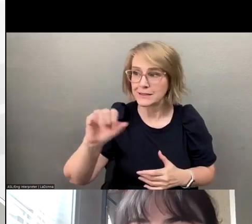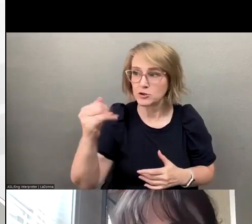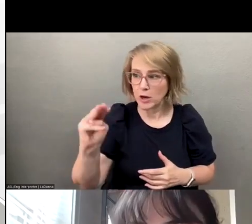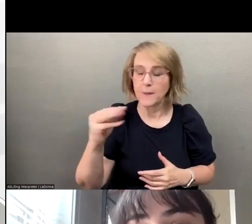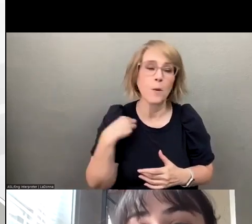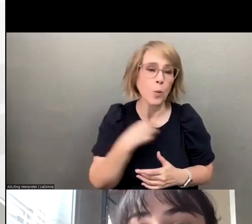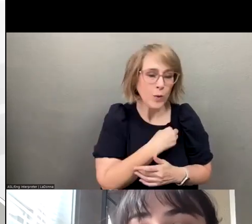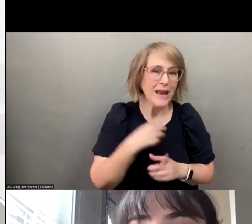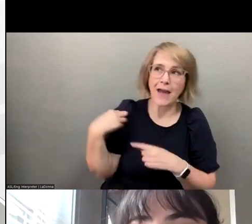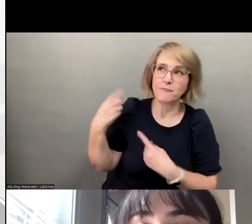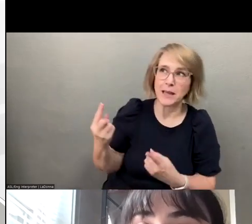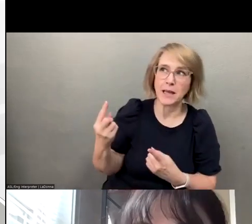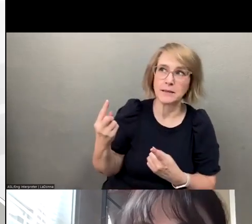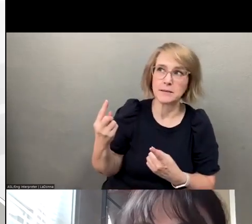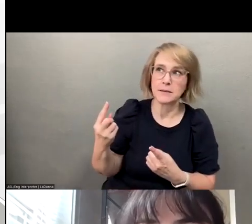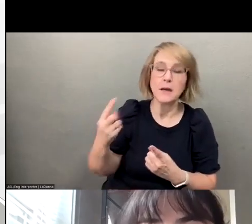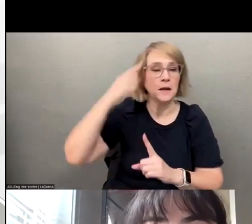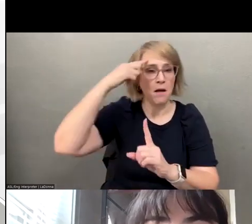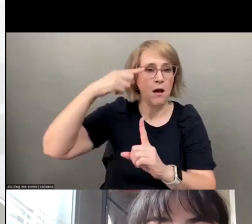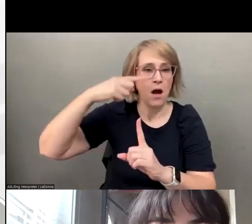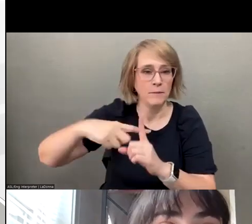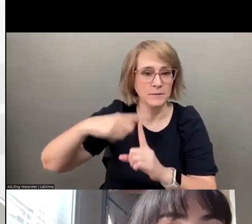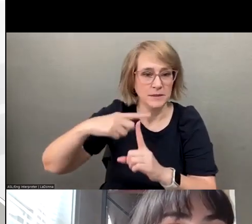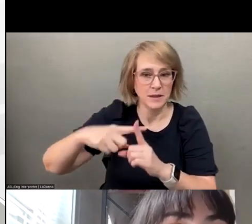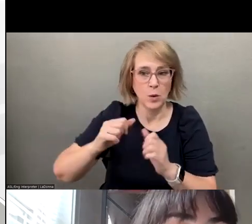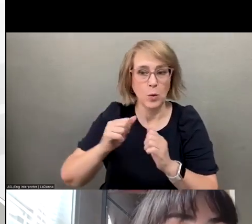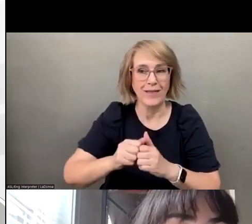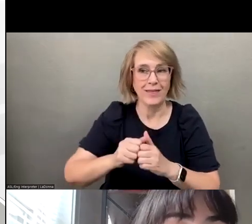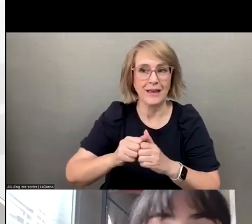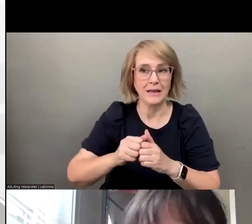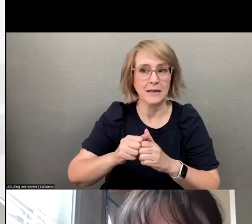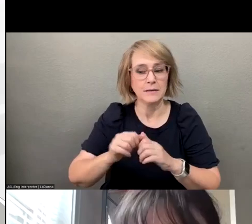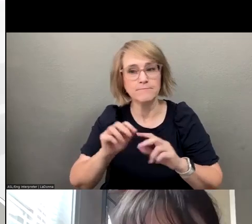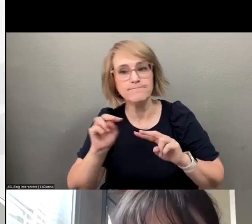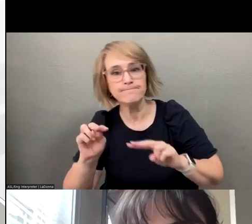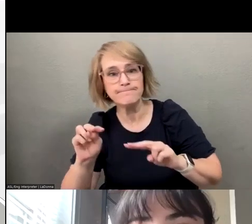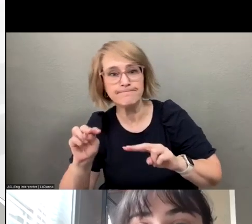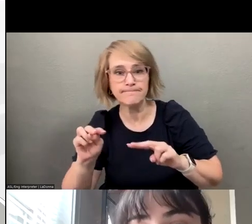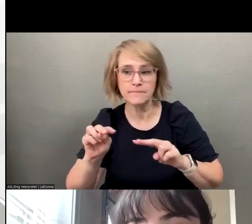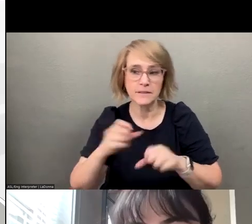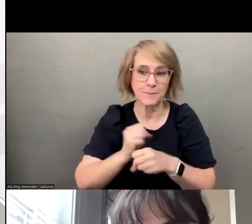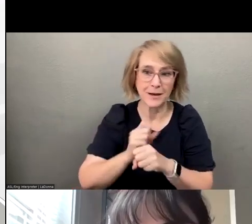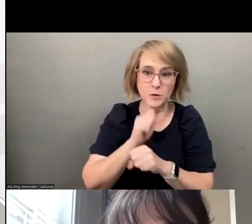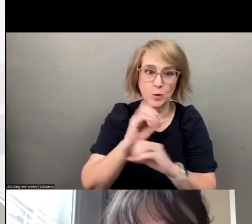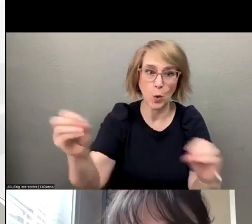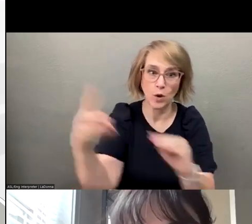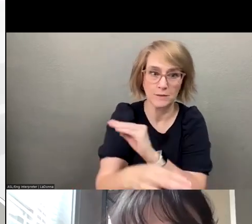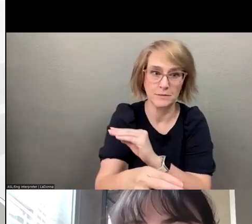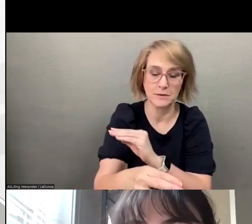cautiously optimistic and are pretty grateful for the lack of cuts that we've seen. I think